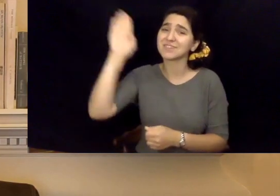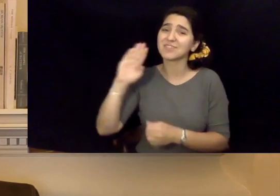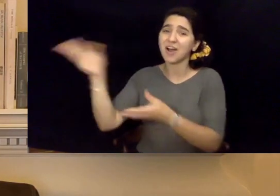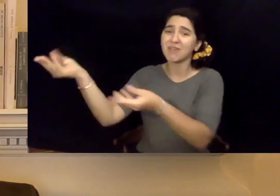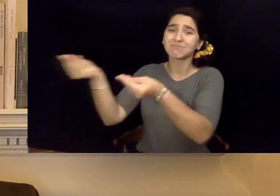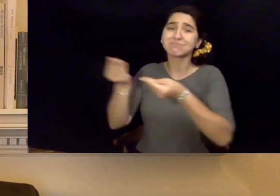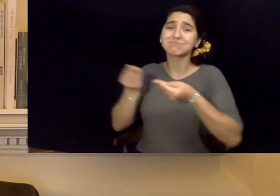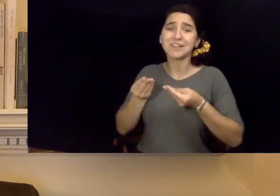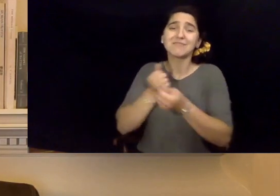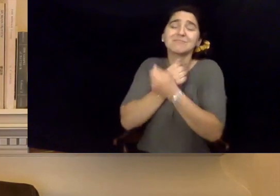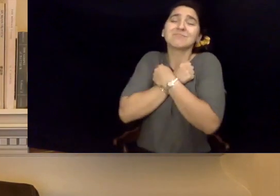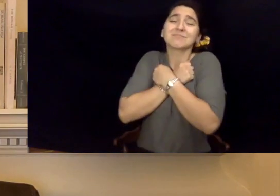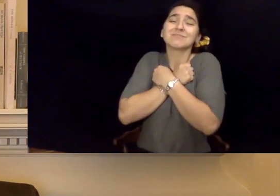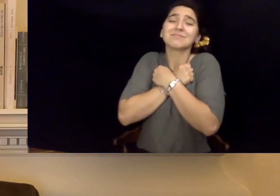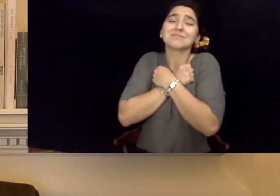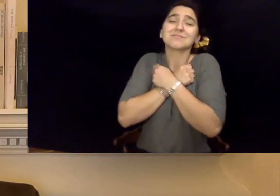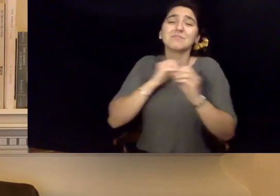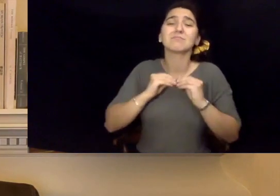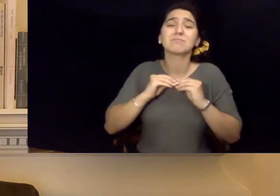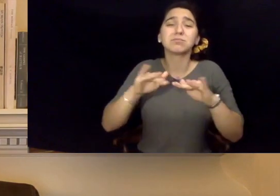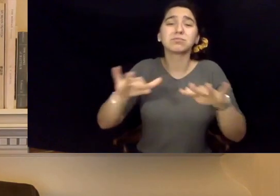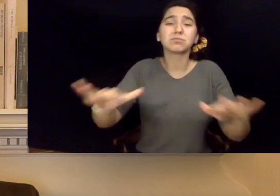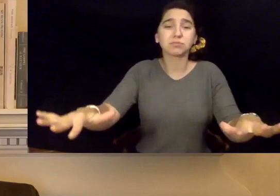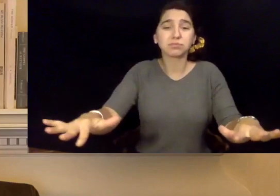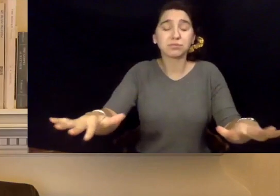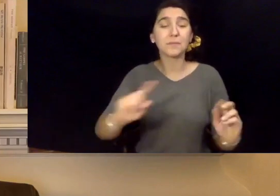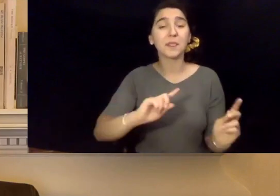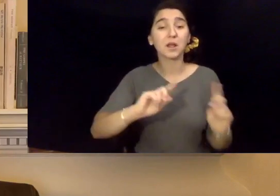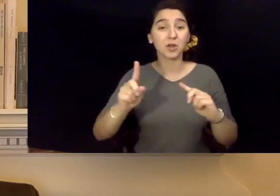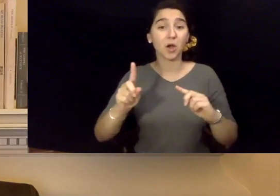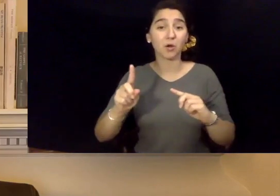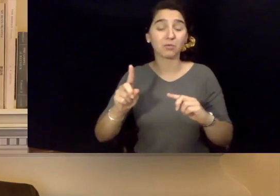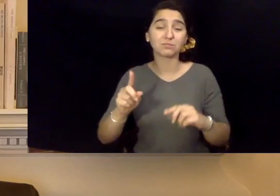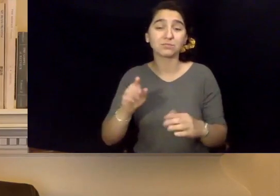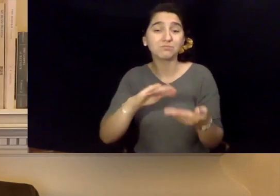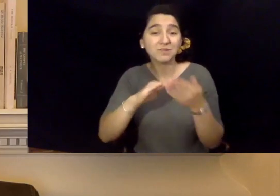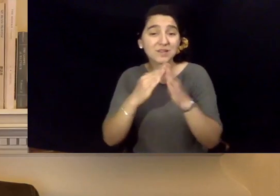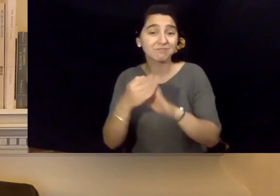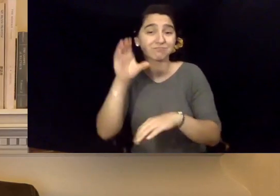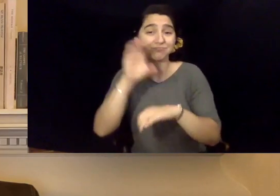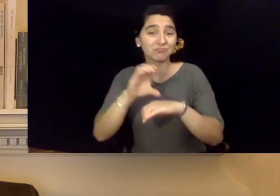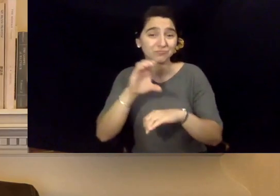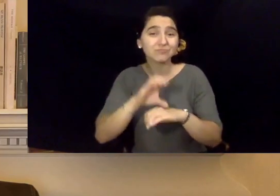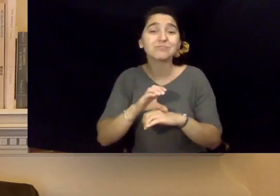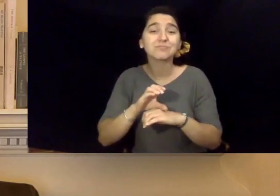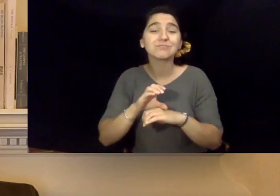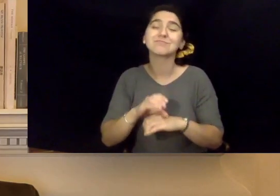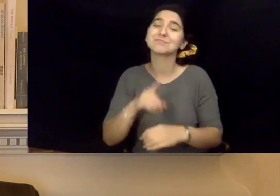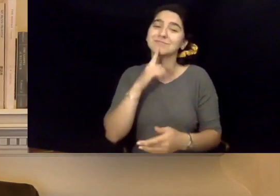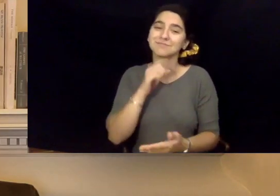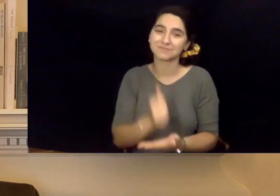another person with the same love of God that you have received. Go and be the church.